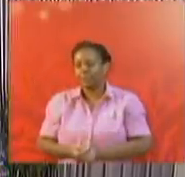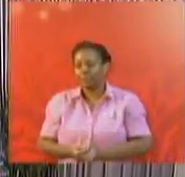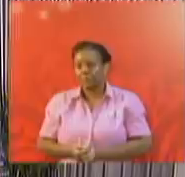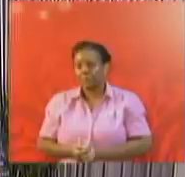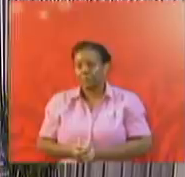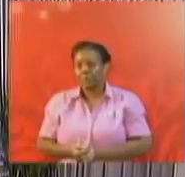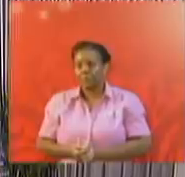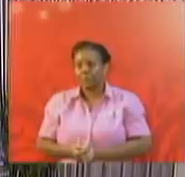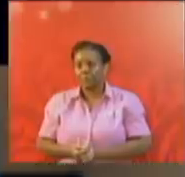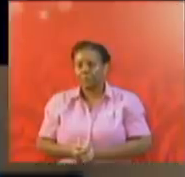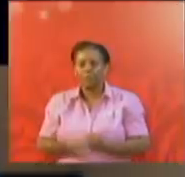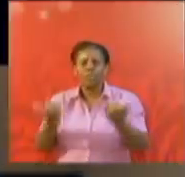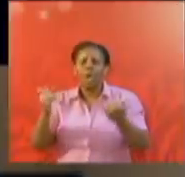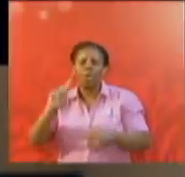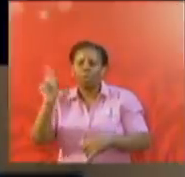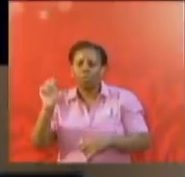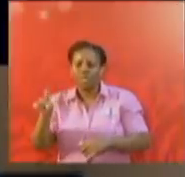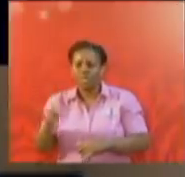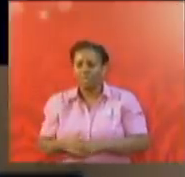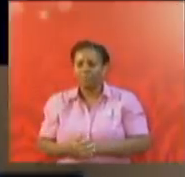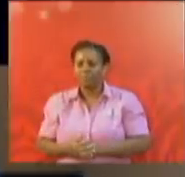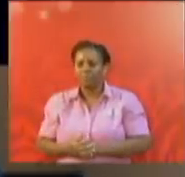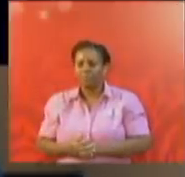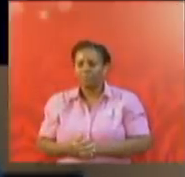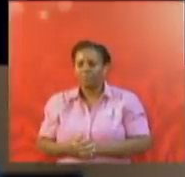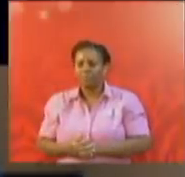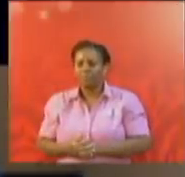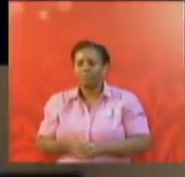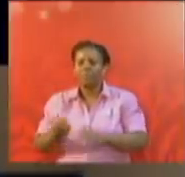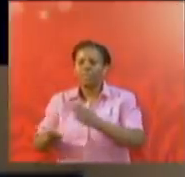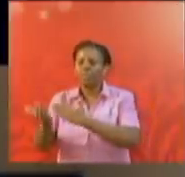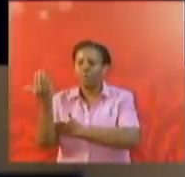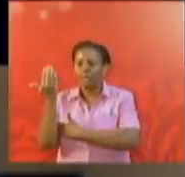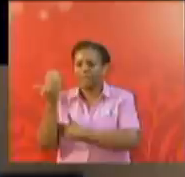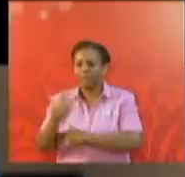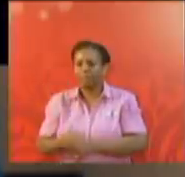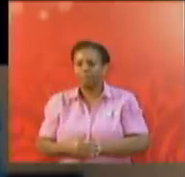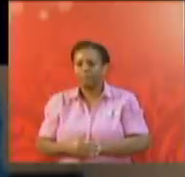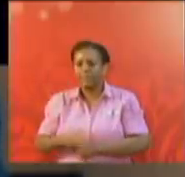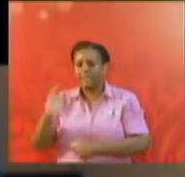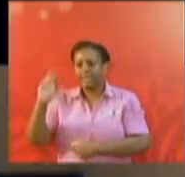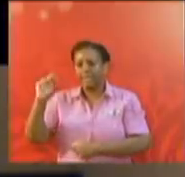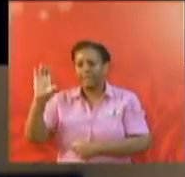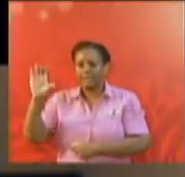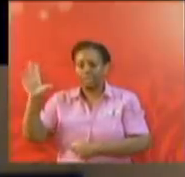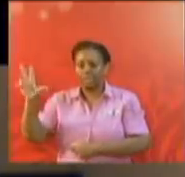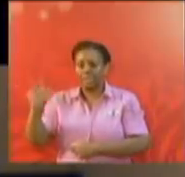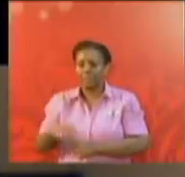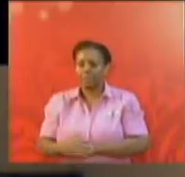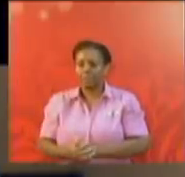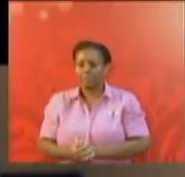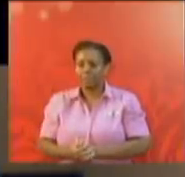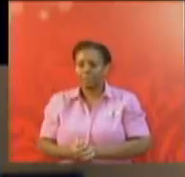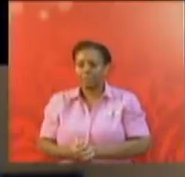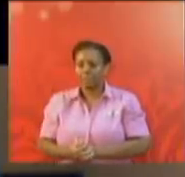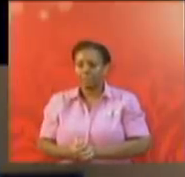Media Limited. Hi, good morning. My name is Sweeney Gray from CNC3. I have two questions. I believe